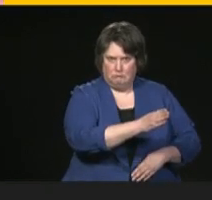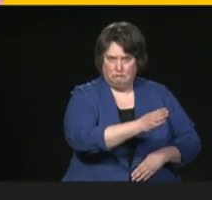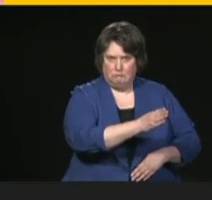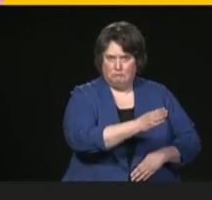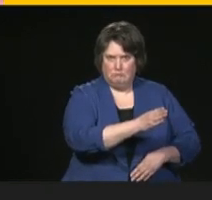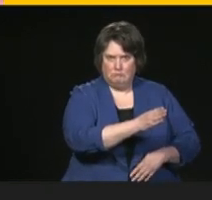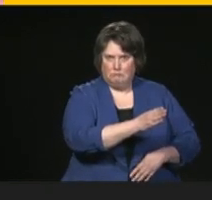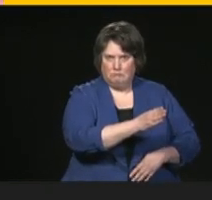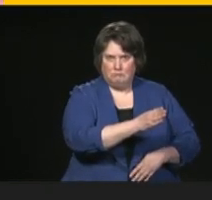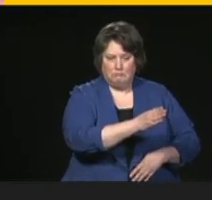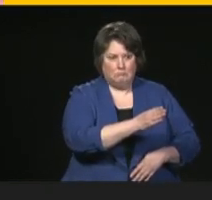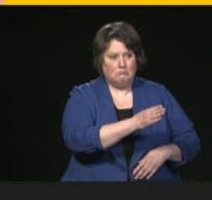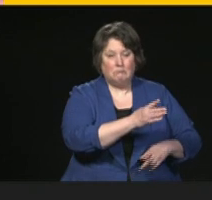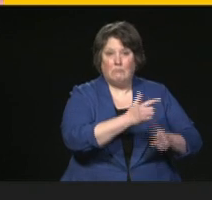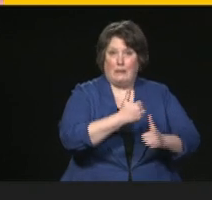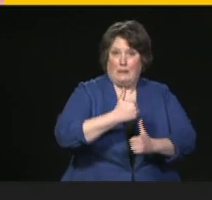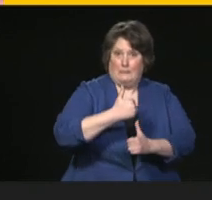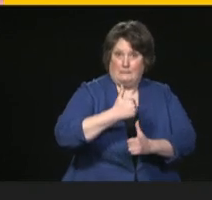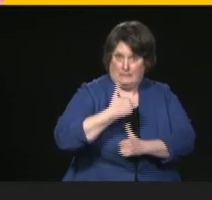explained